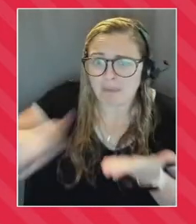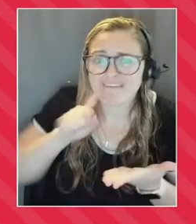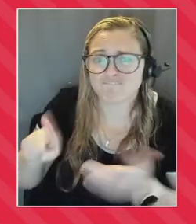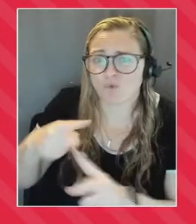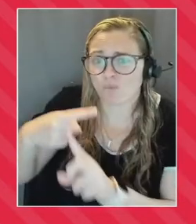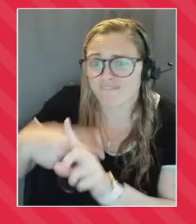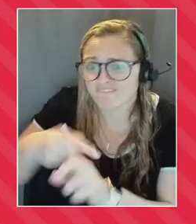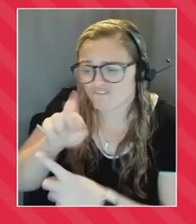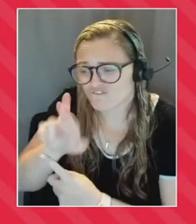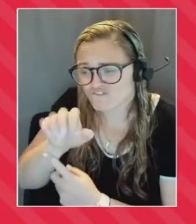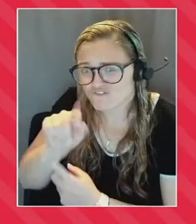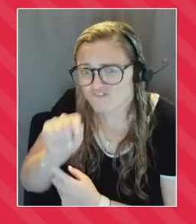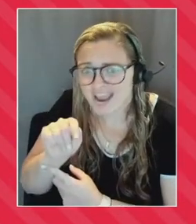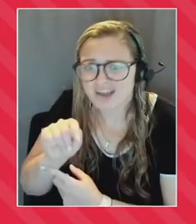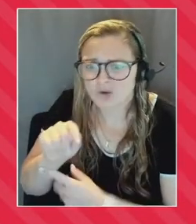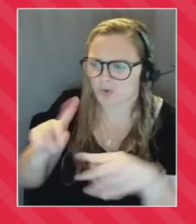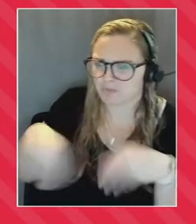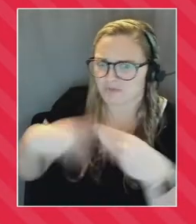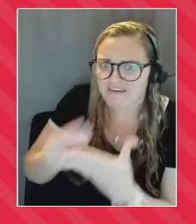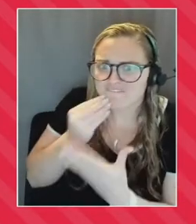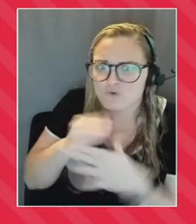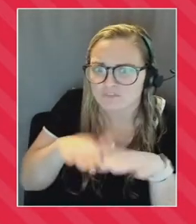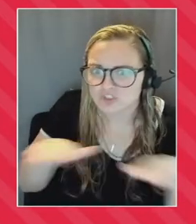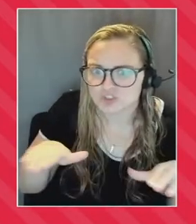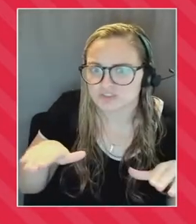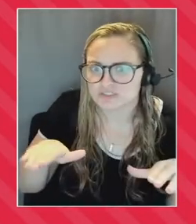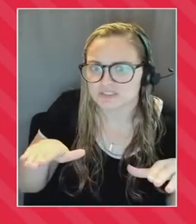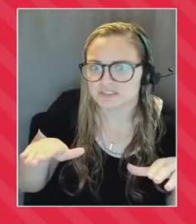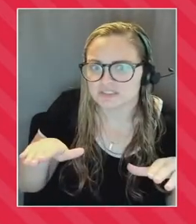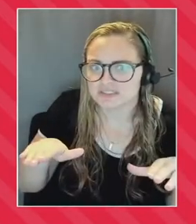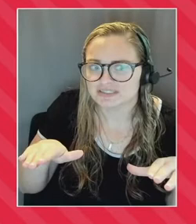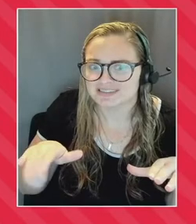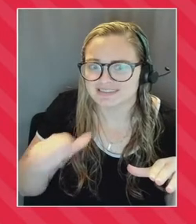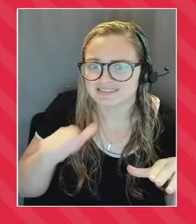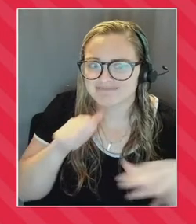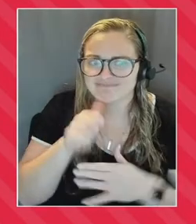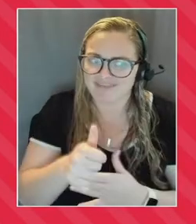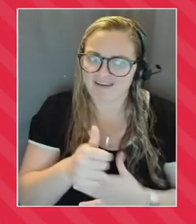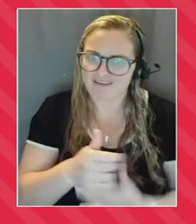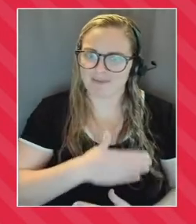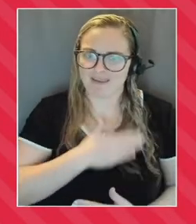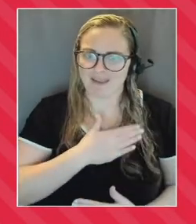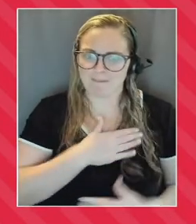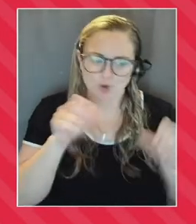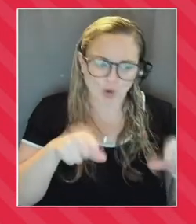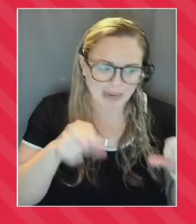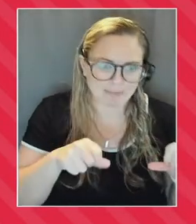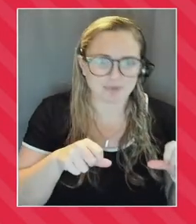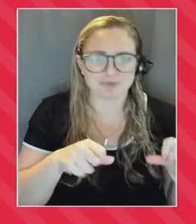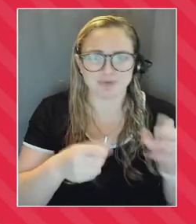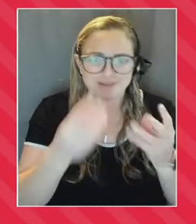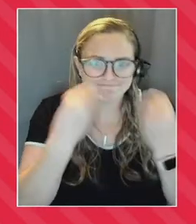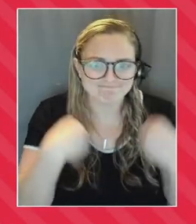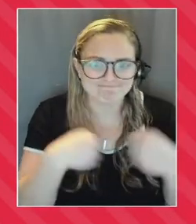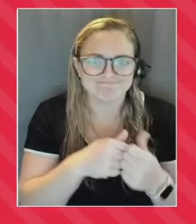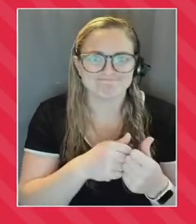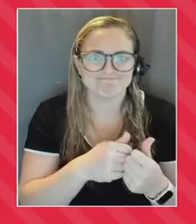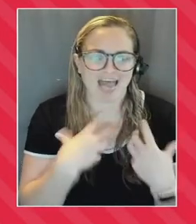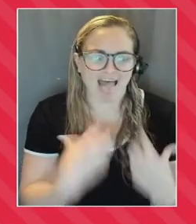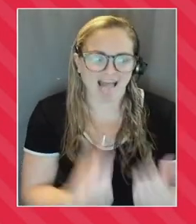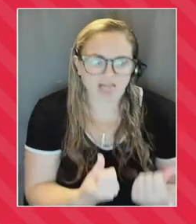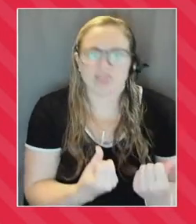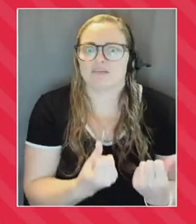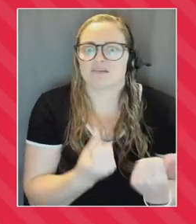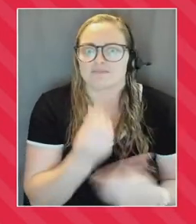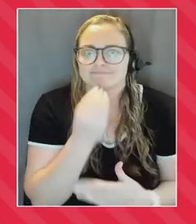for your children, then you're not going to be poised to be able to actually consume a health-promoting diet. You're also